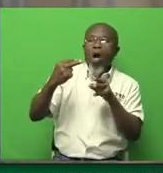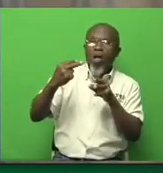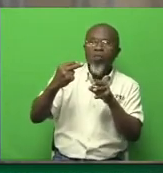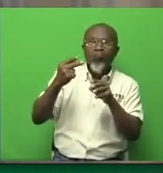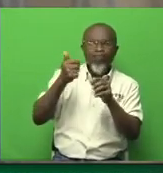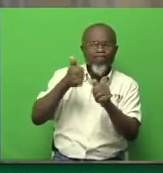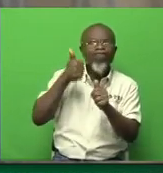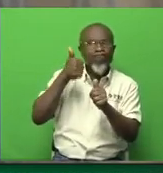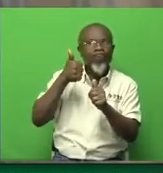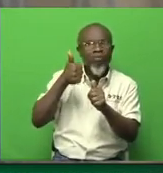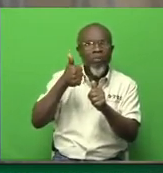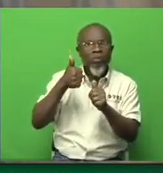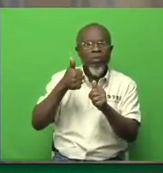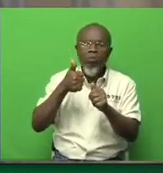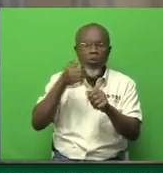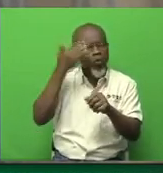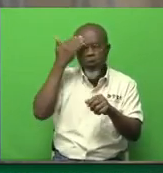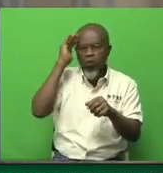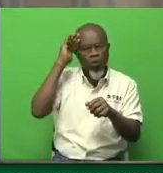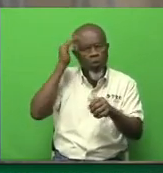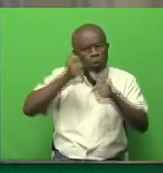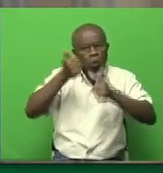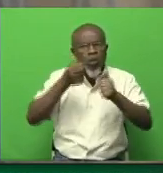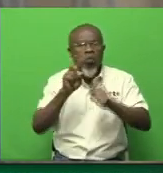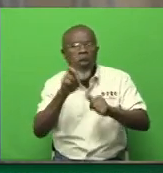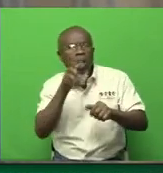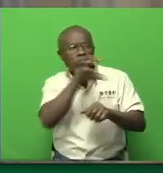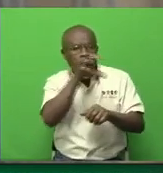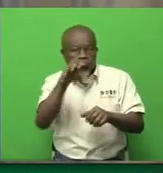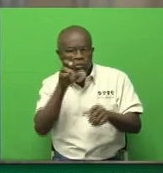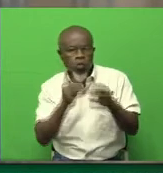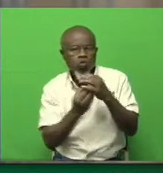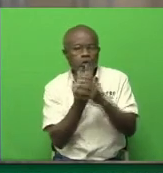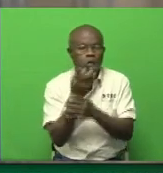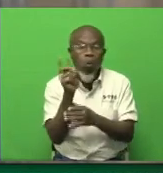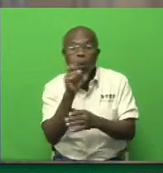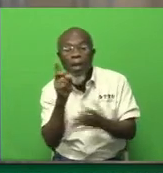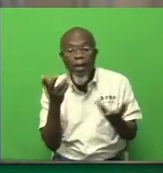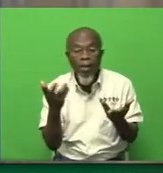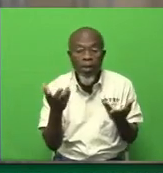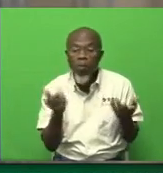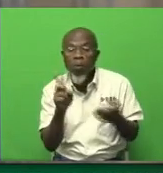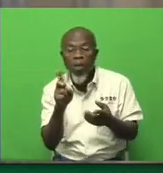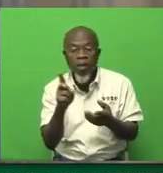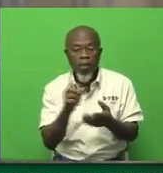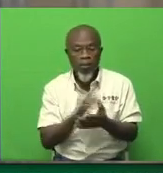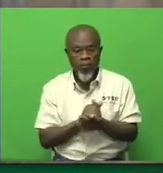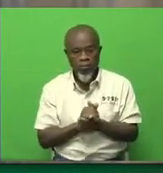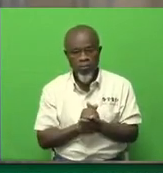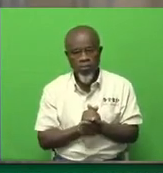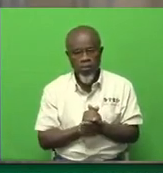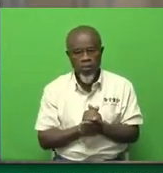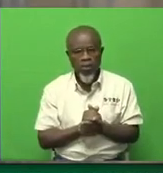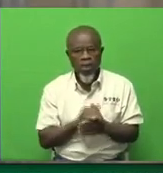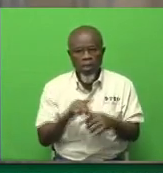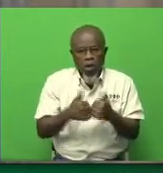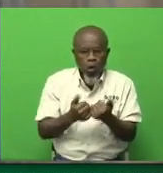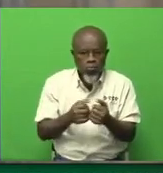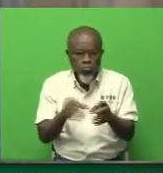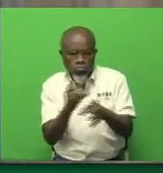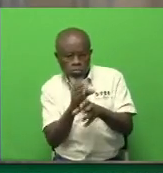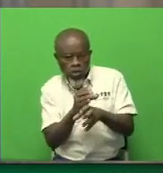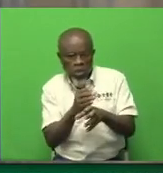on what sectors will be growing and how to prepare to take advantage of potential growth sectors through